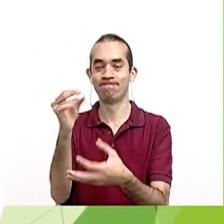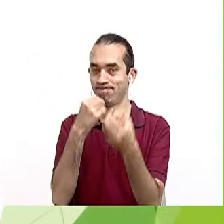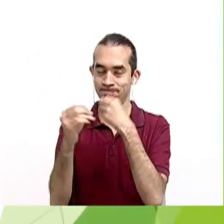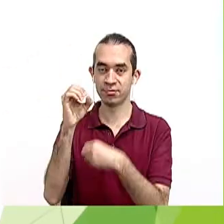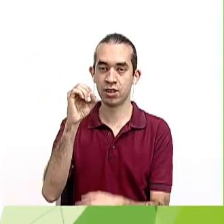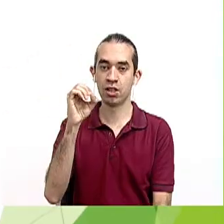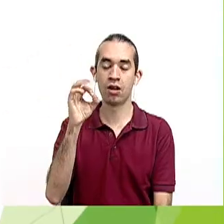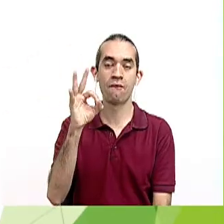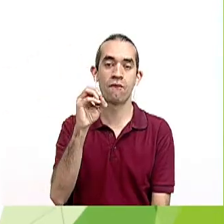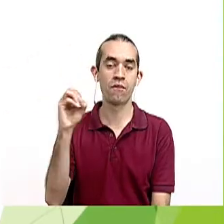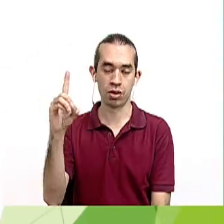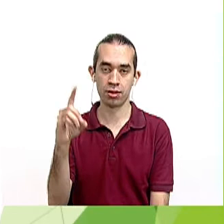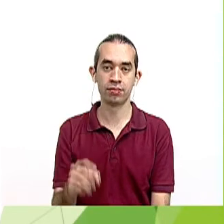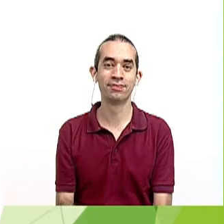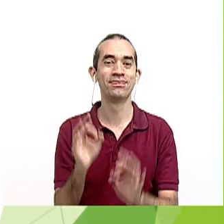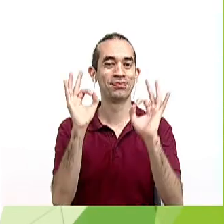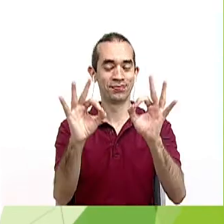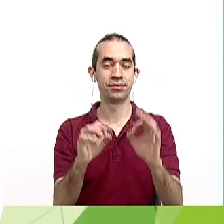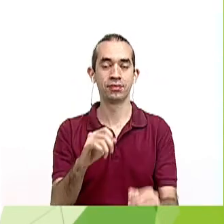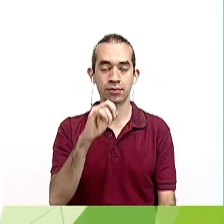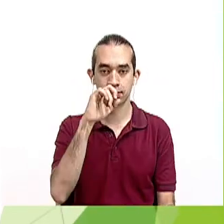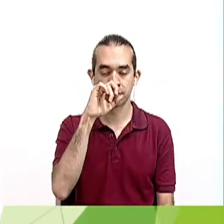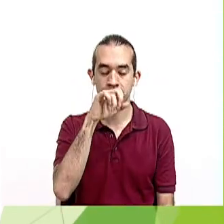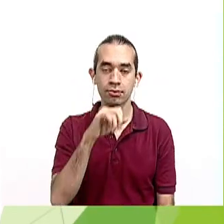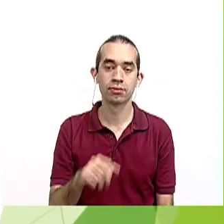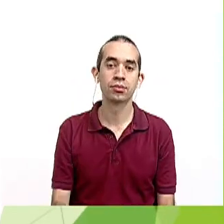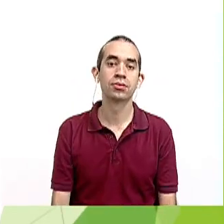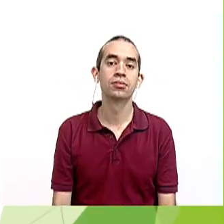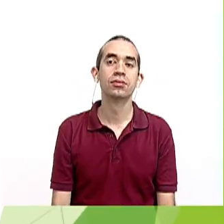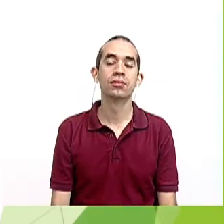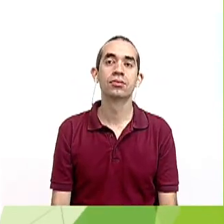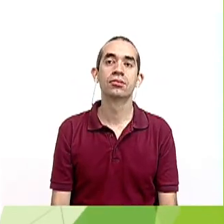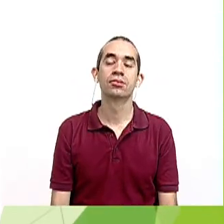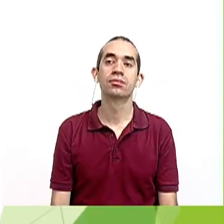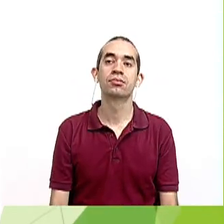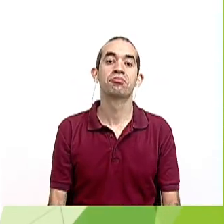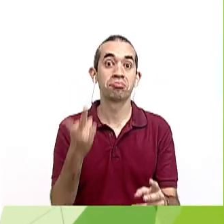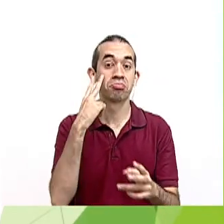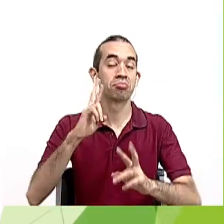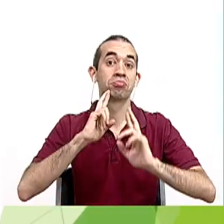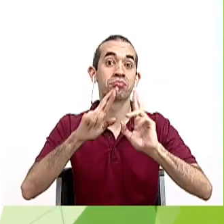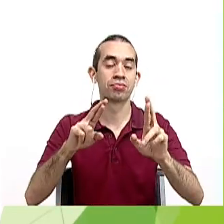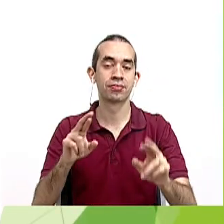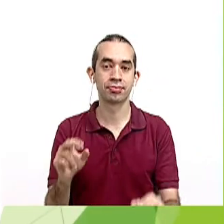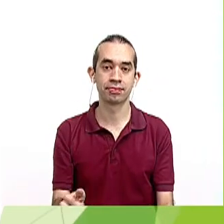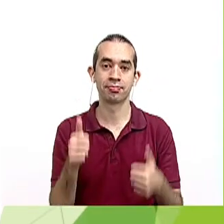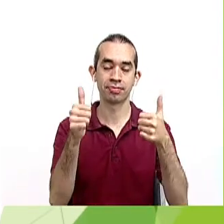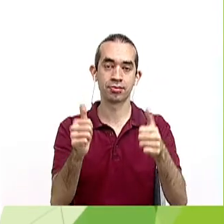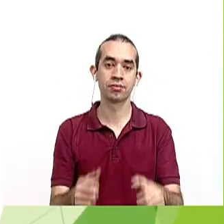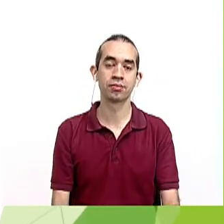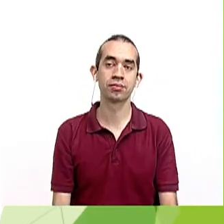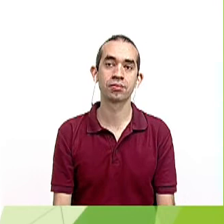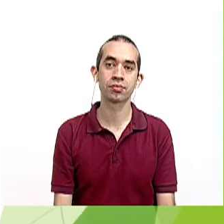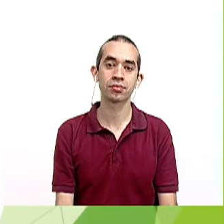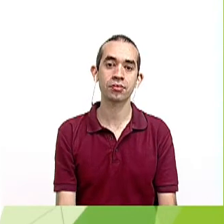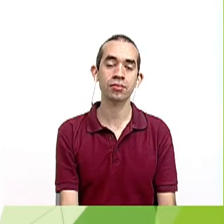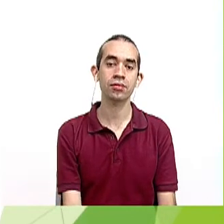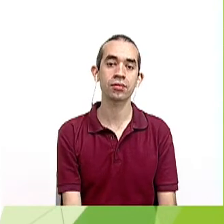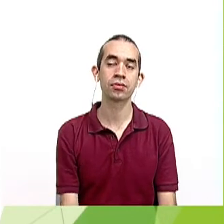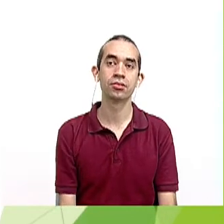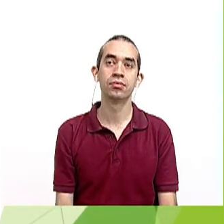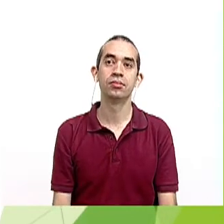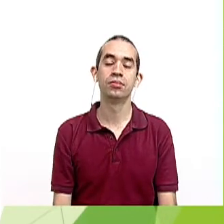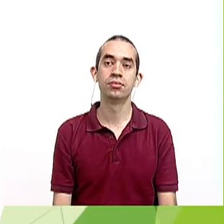Okay, very good. Now let's look at the answers. Okay, for the